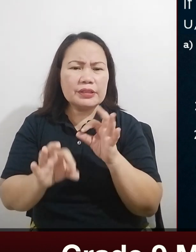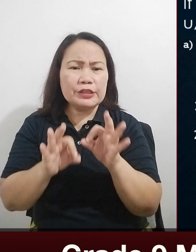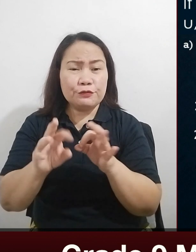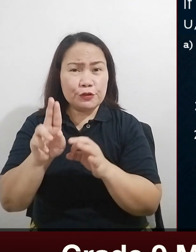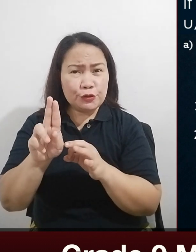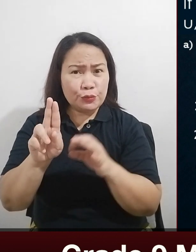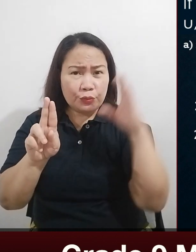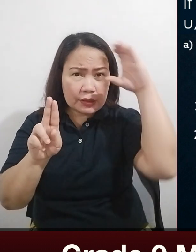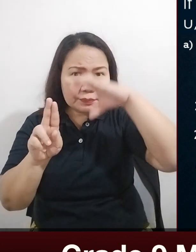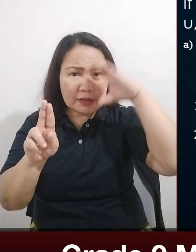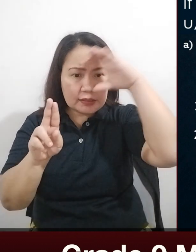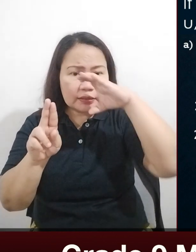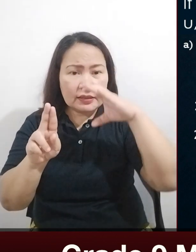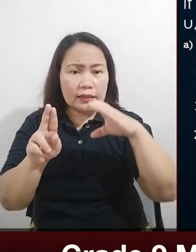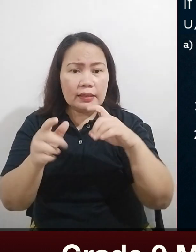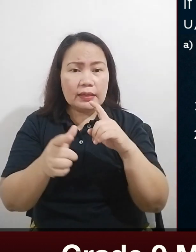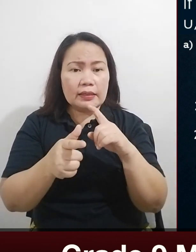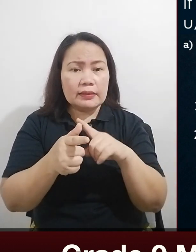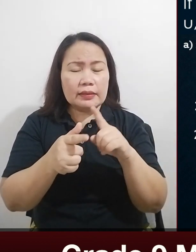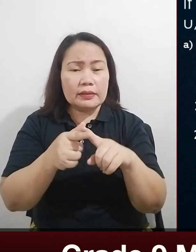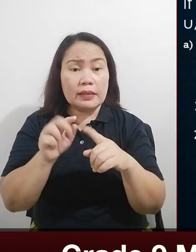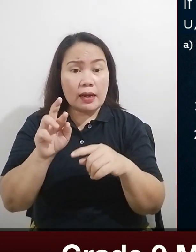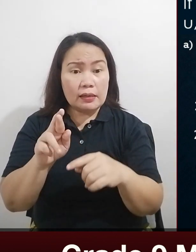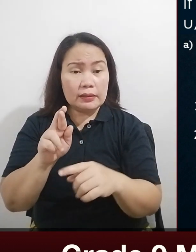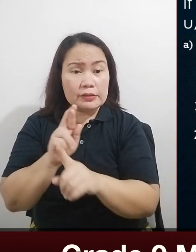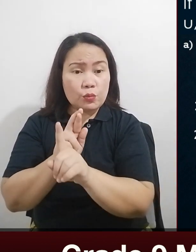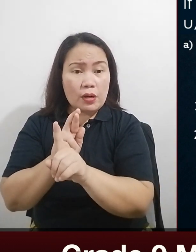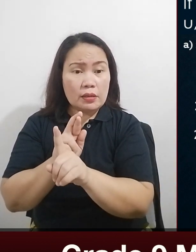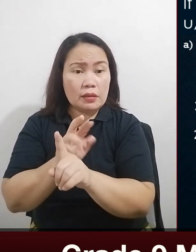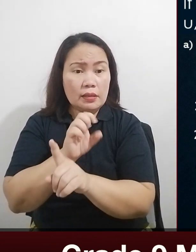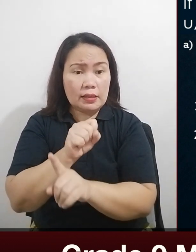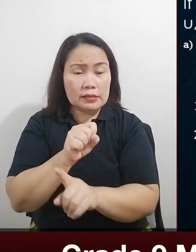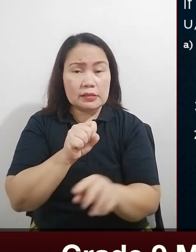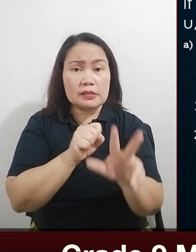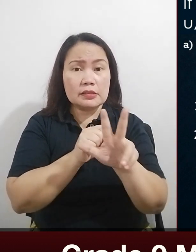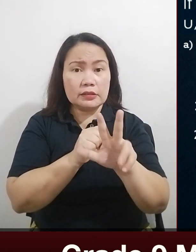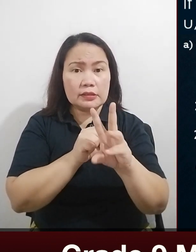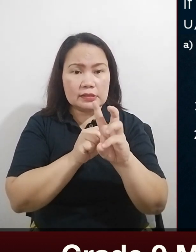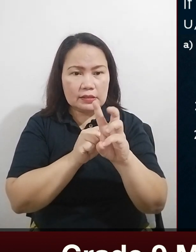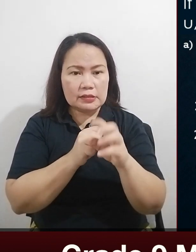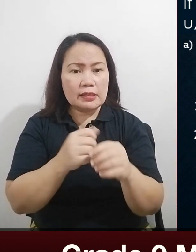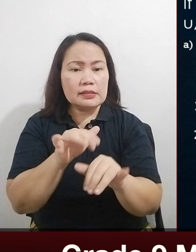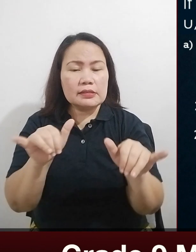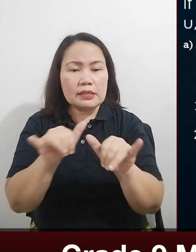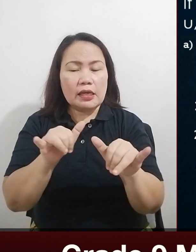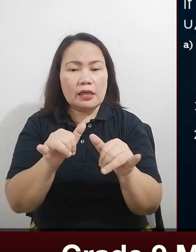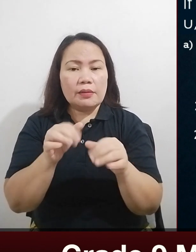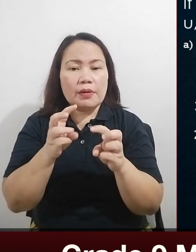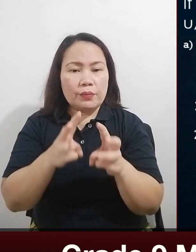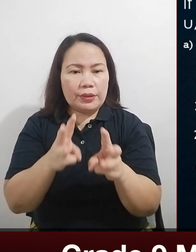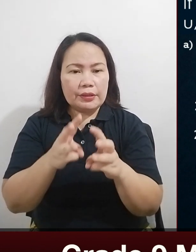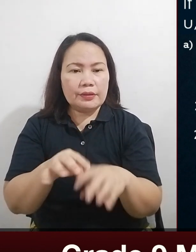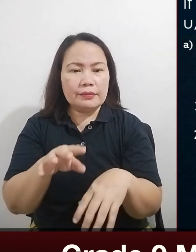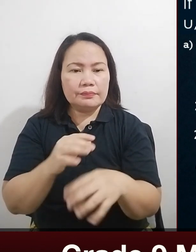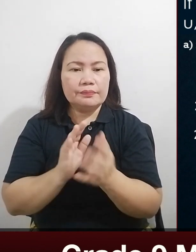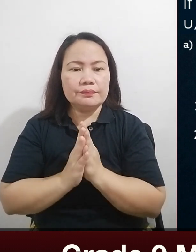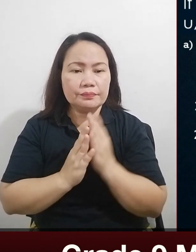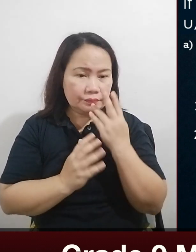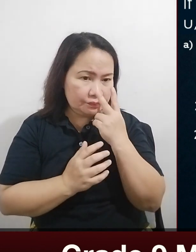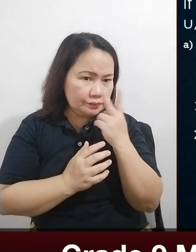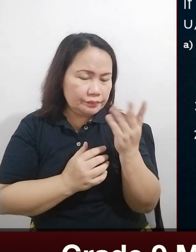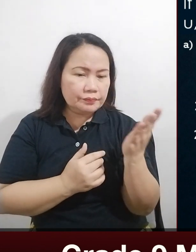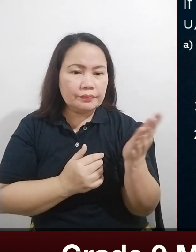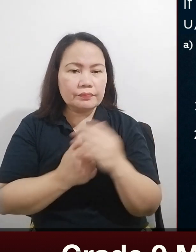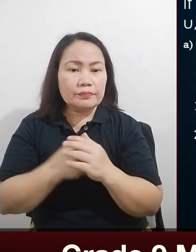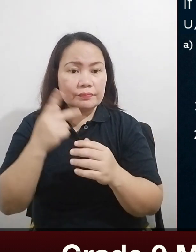kapag ang hinahanap dito is U? And then your R is 1 and S is 36. So, same process. Nakuha na natin